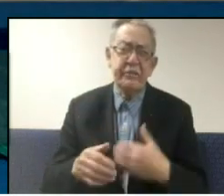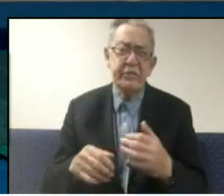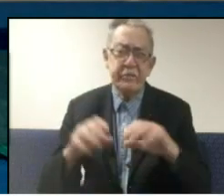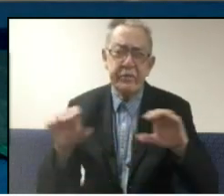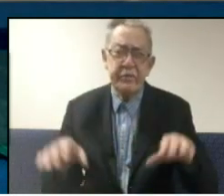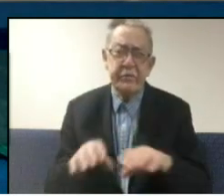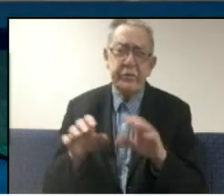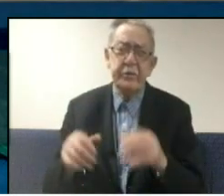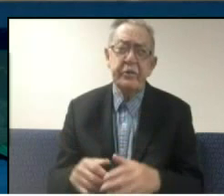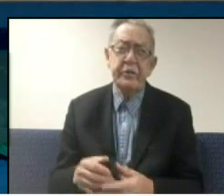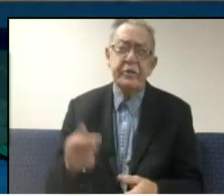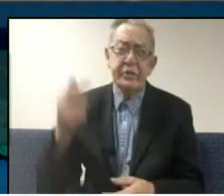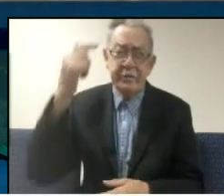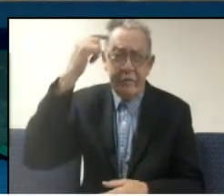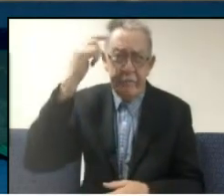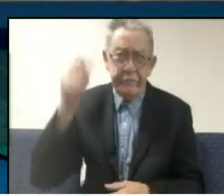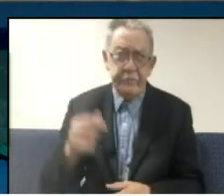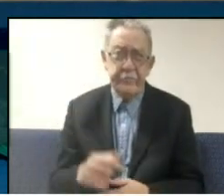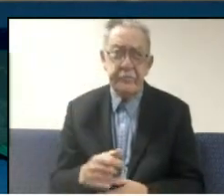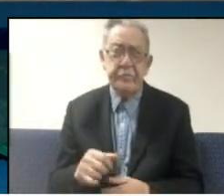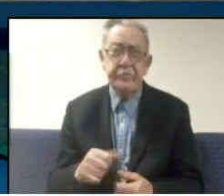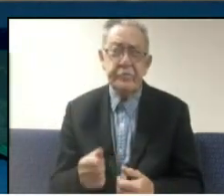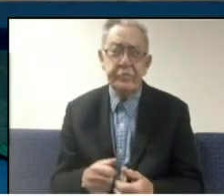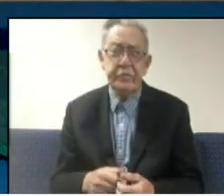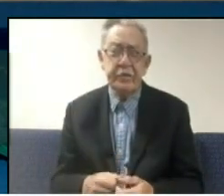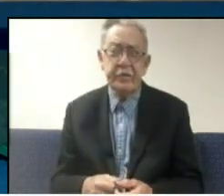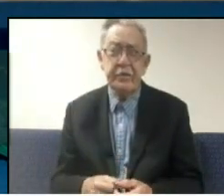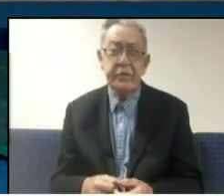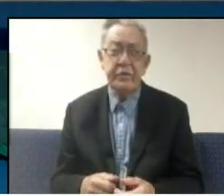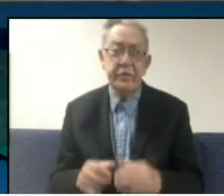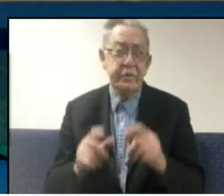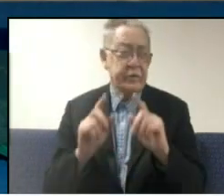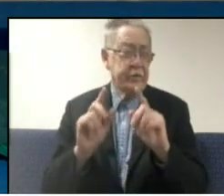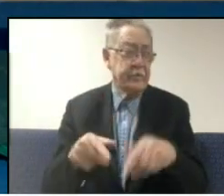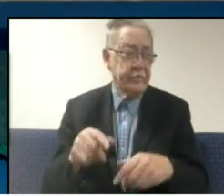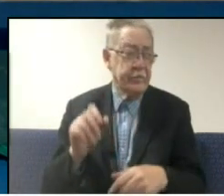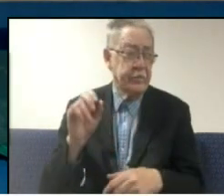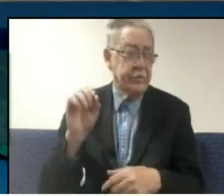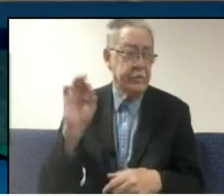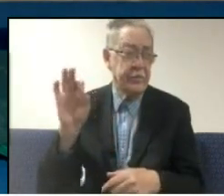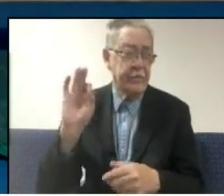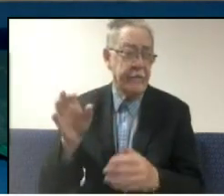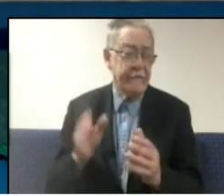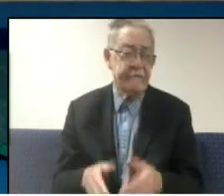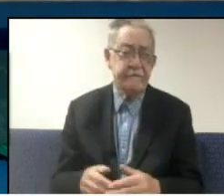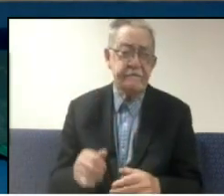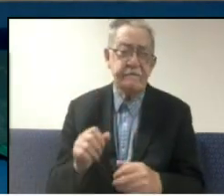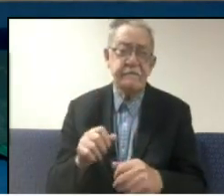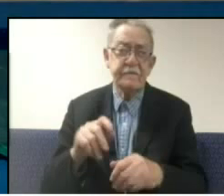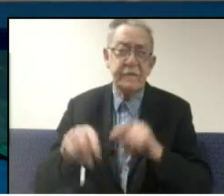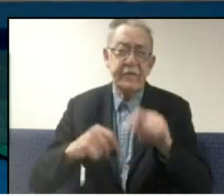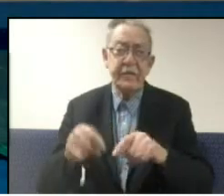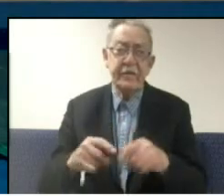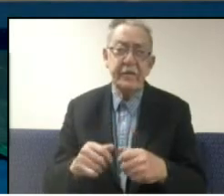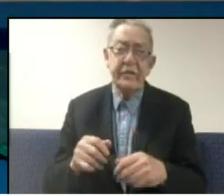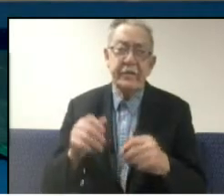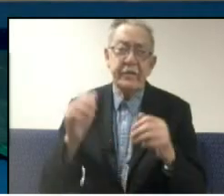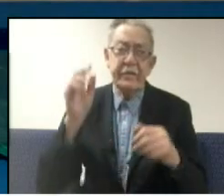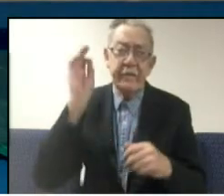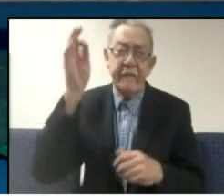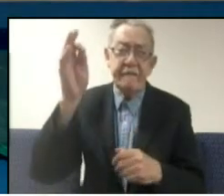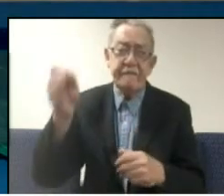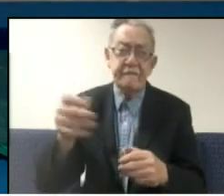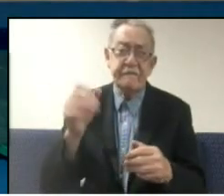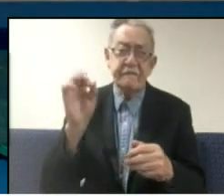think that was in any way destined for ministry. When we think of those that are destined for ministry, we're thinking of those who grew